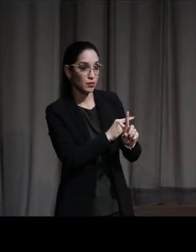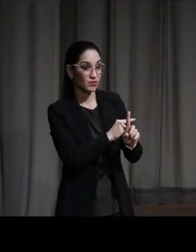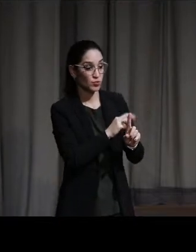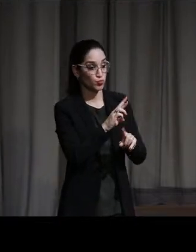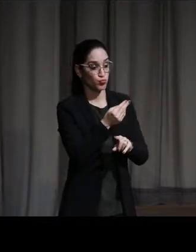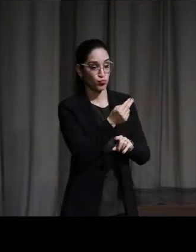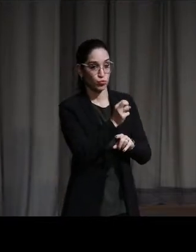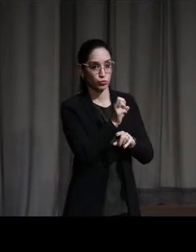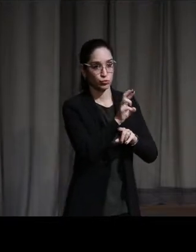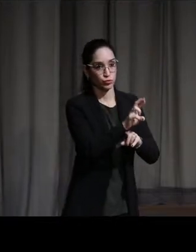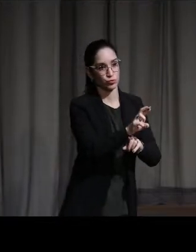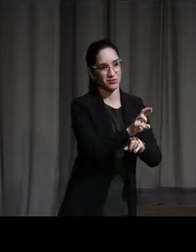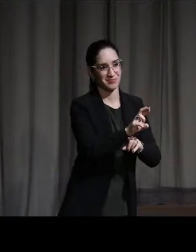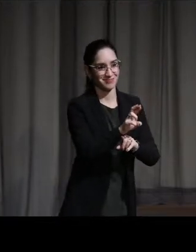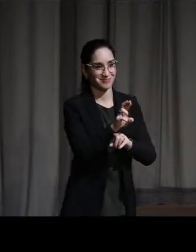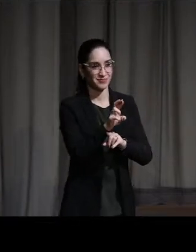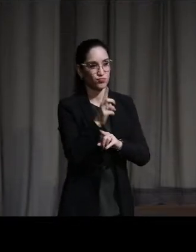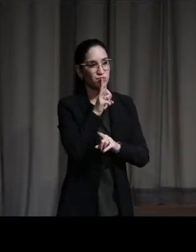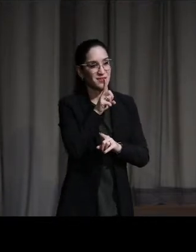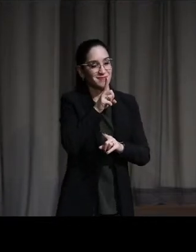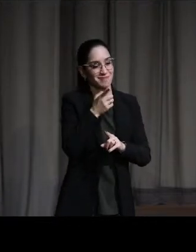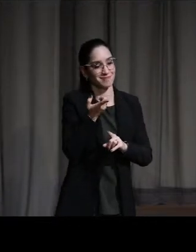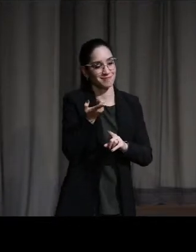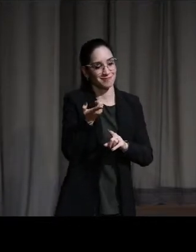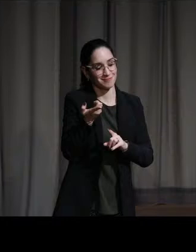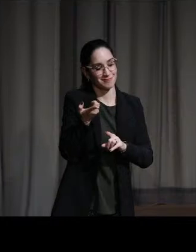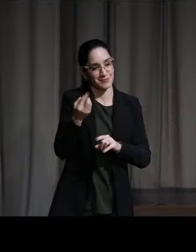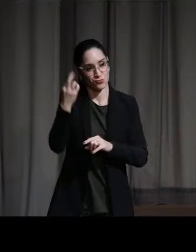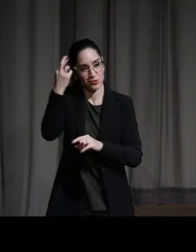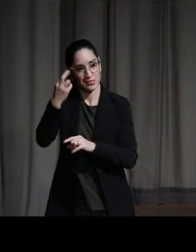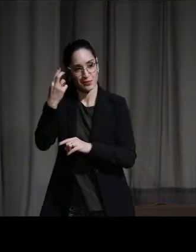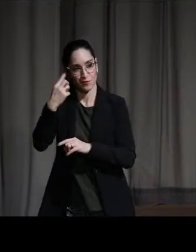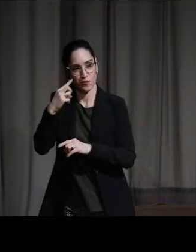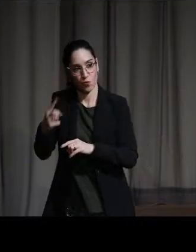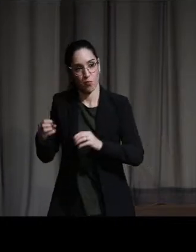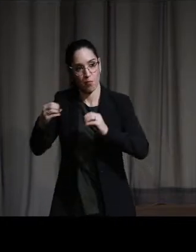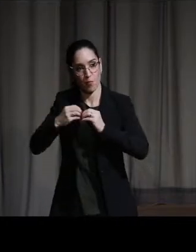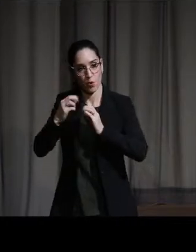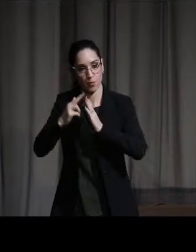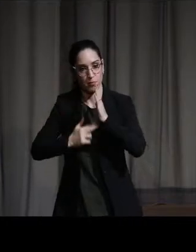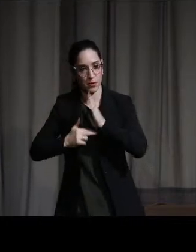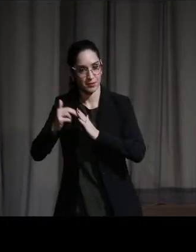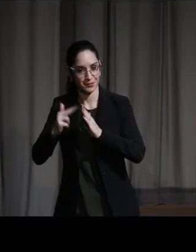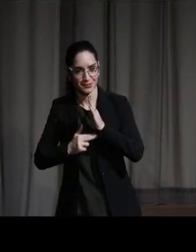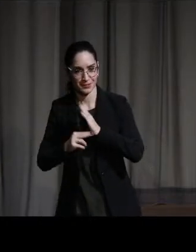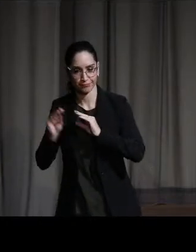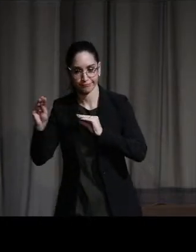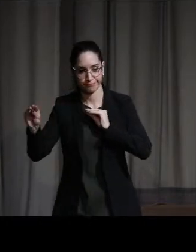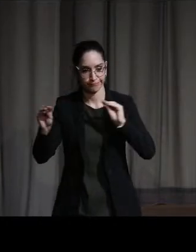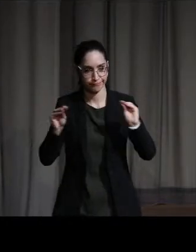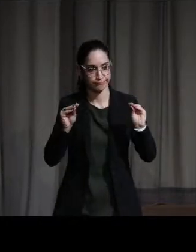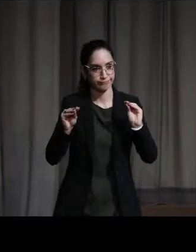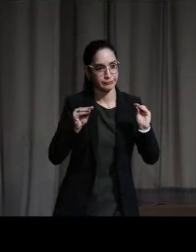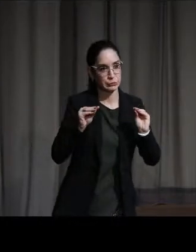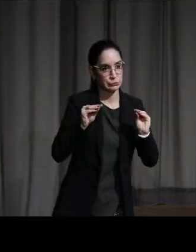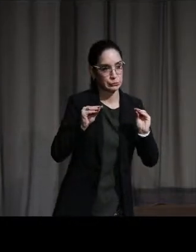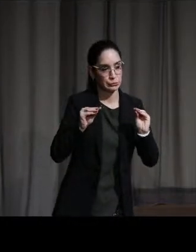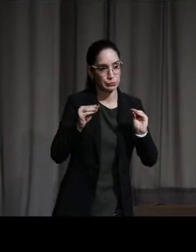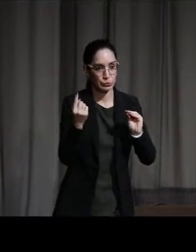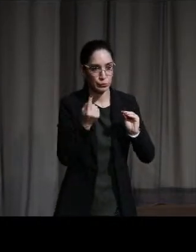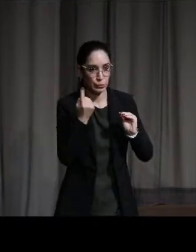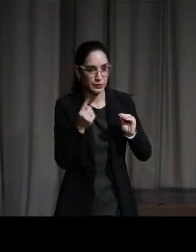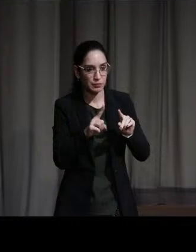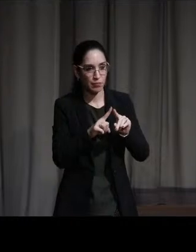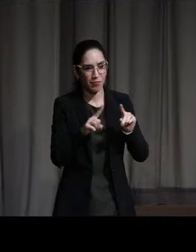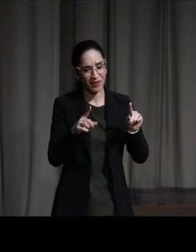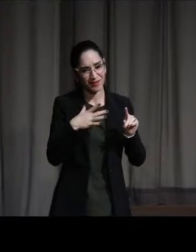excuse to paint, and that we can read all kinds of things into the rooster. But he liked the iridescence of it.